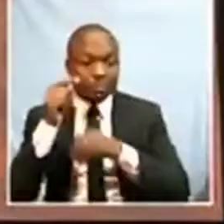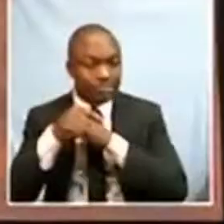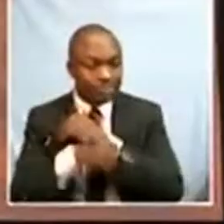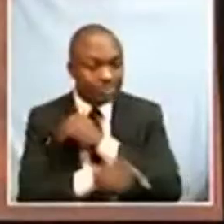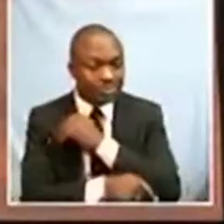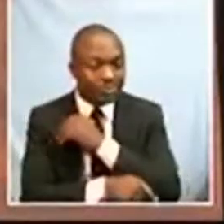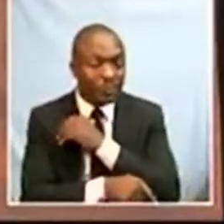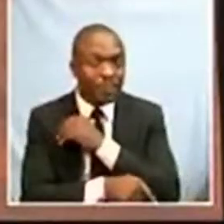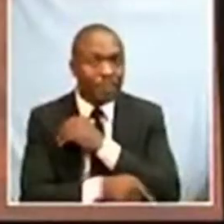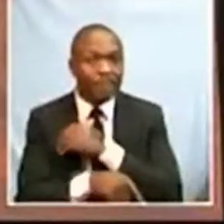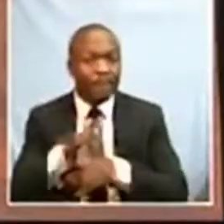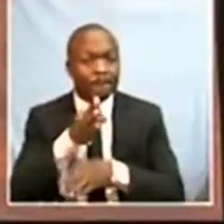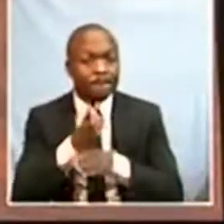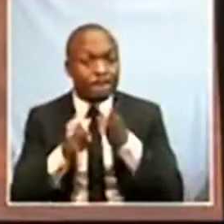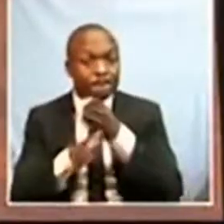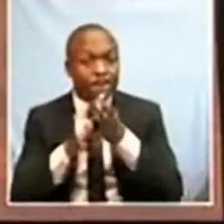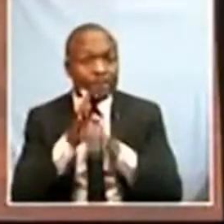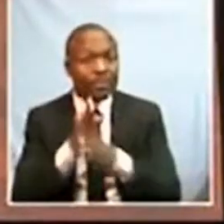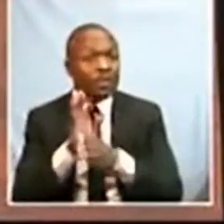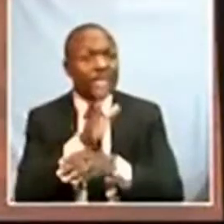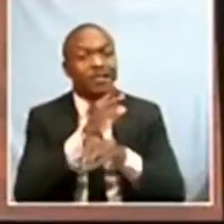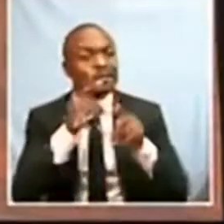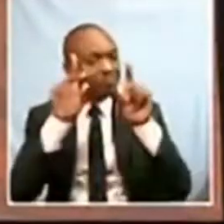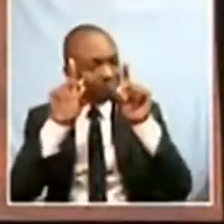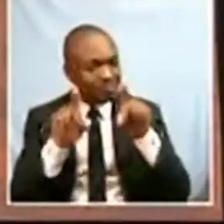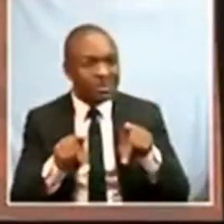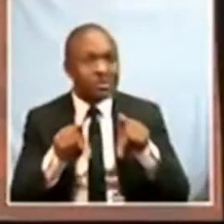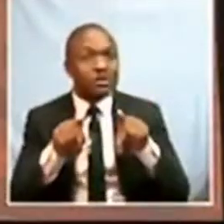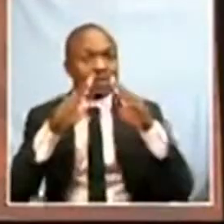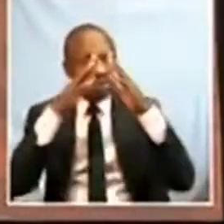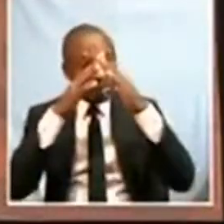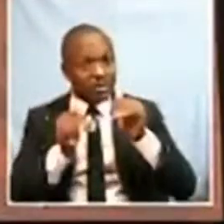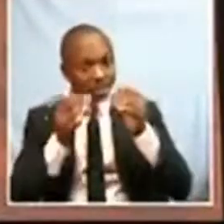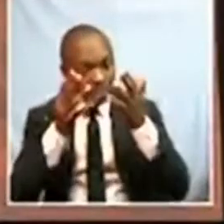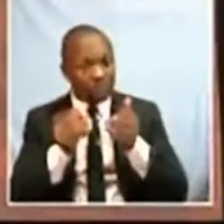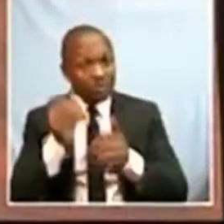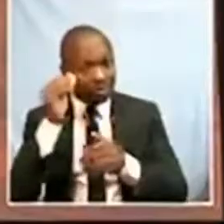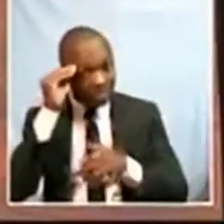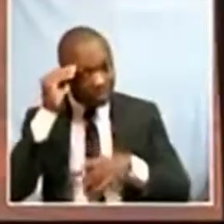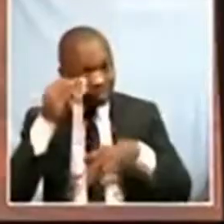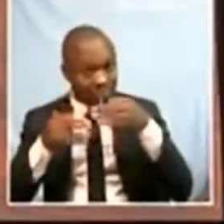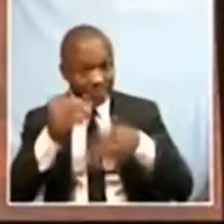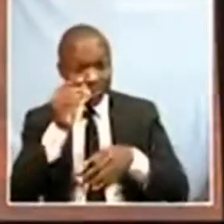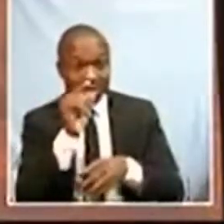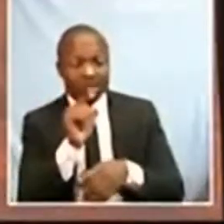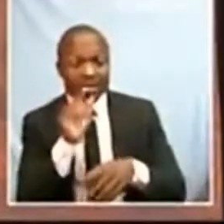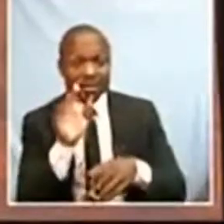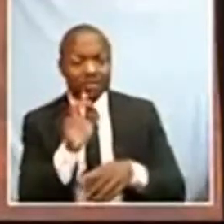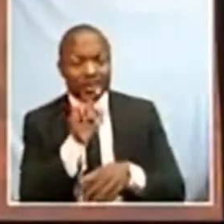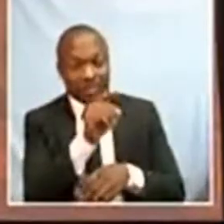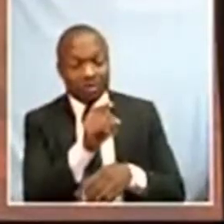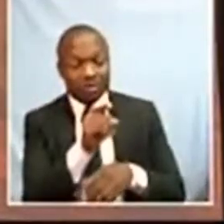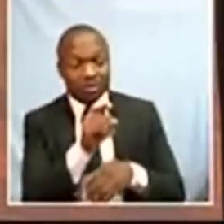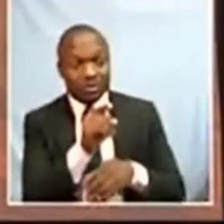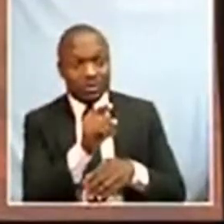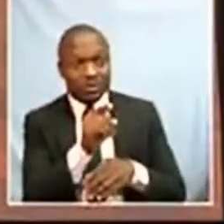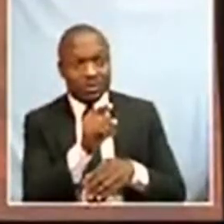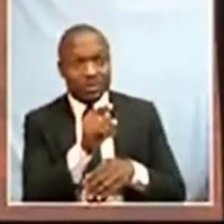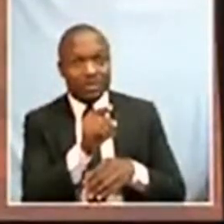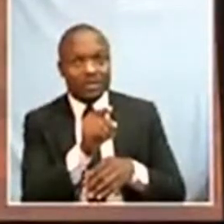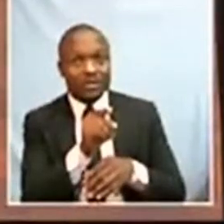boreholes, constructing their personal houses, I wanted to find out first of all whether they are among those that have